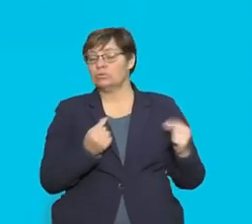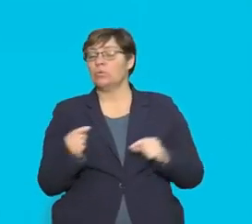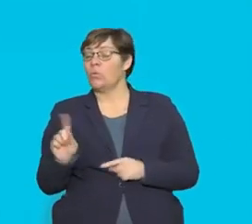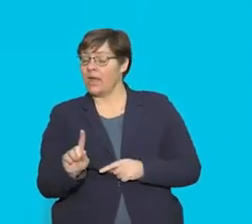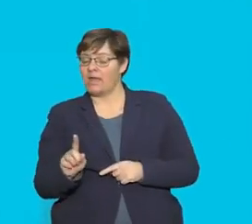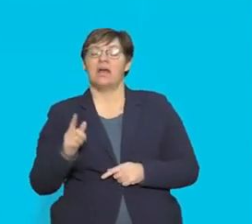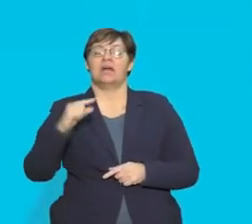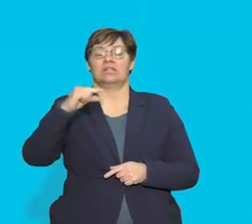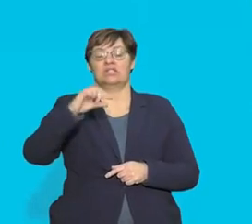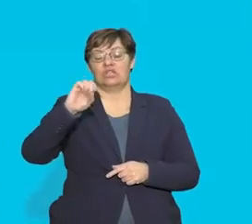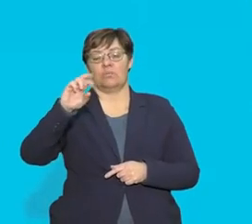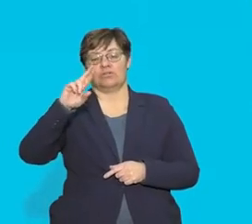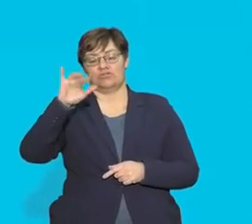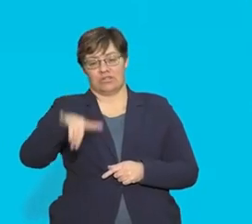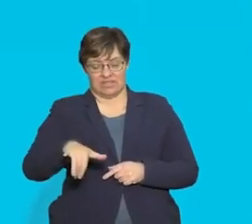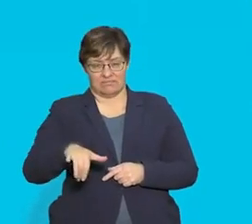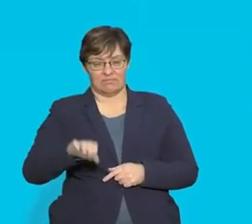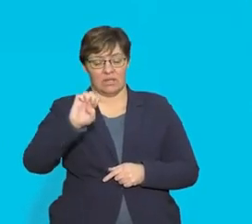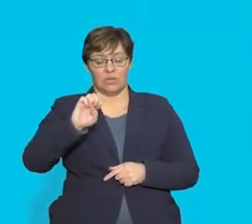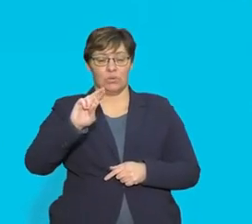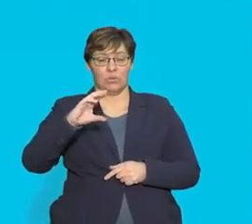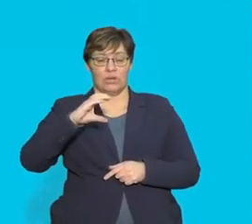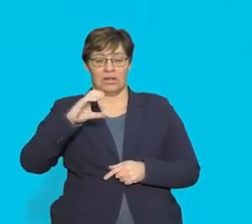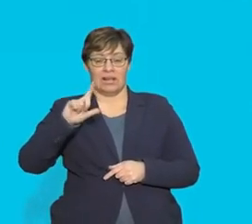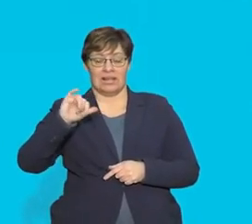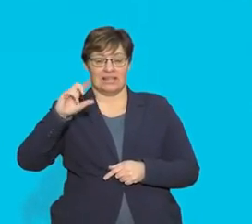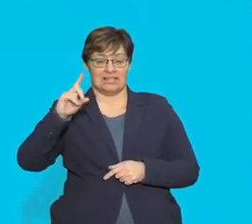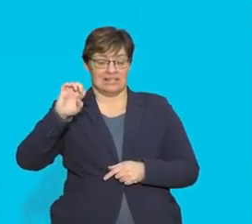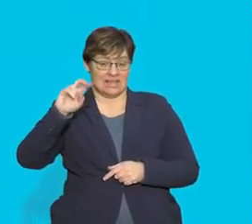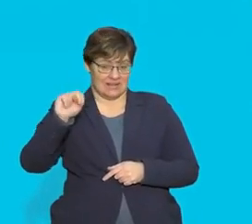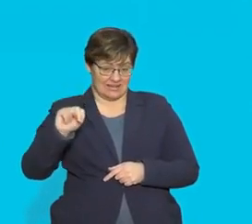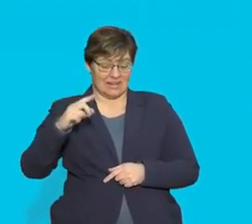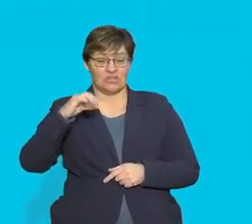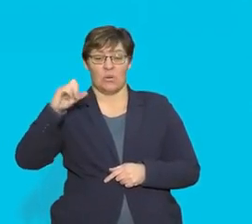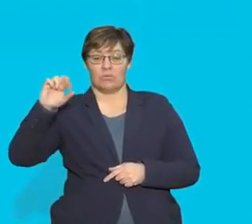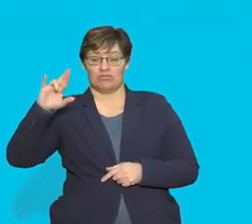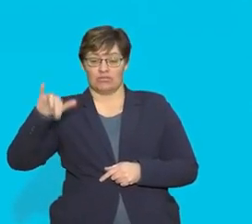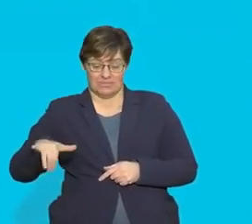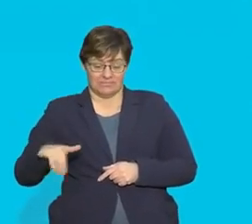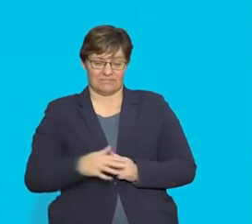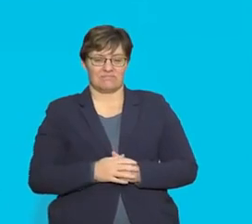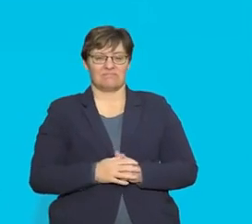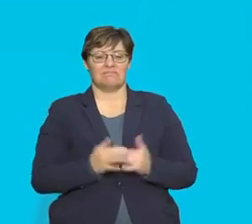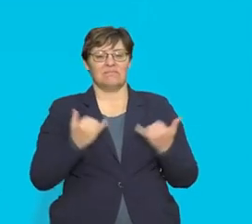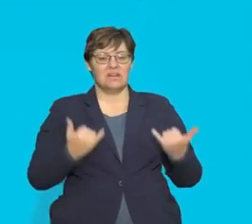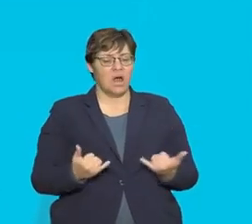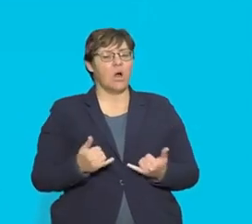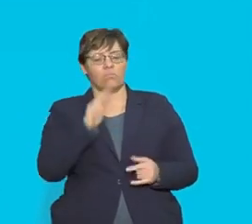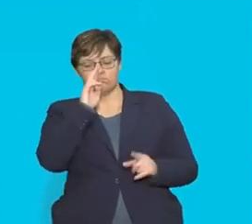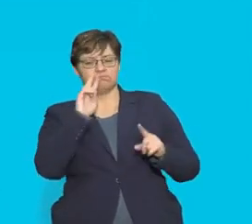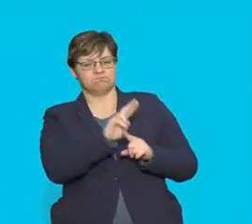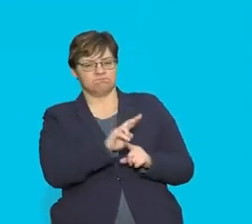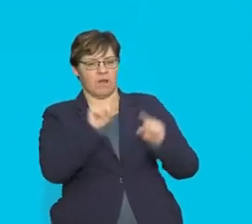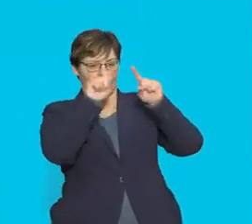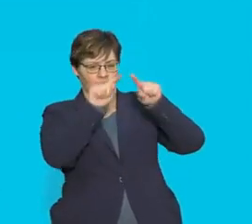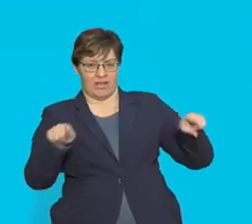of geometry, right? Euclidean geometry in particular. So now we're going to be focusing on the triangles to try and